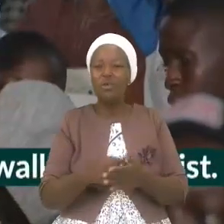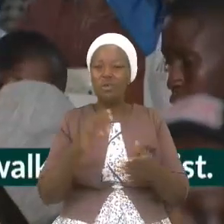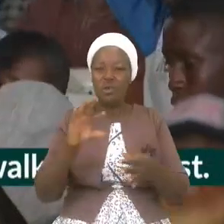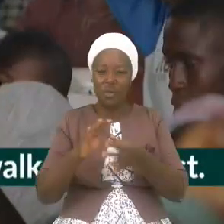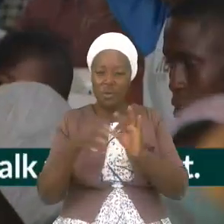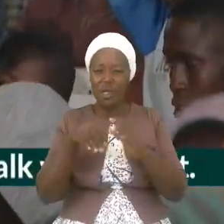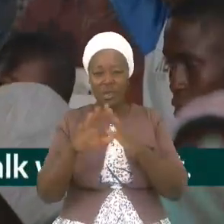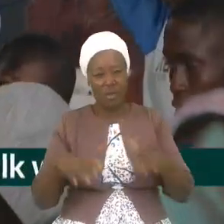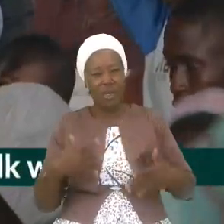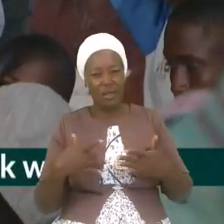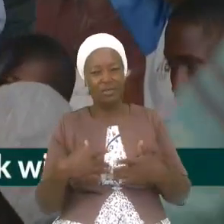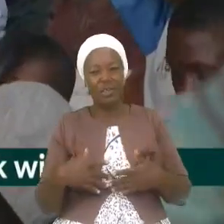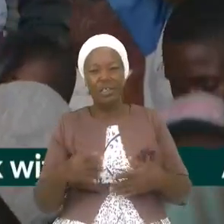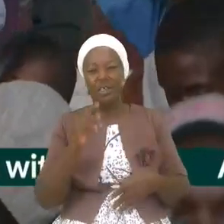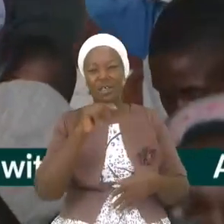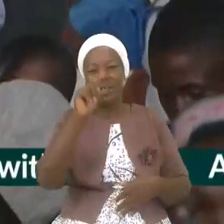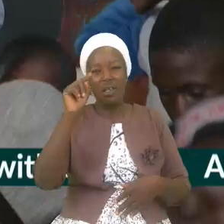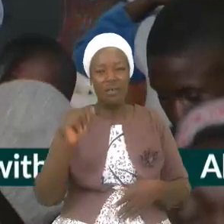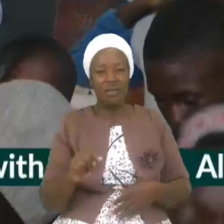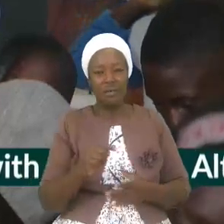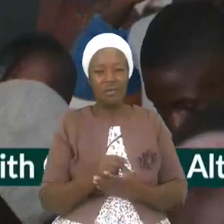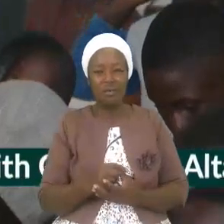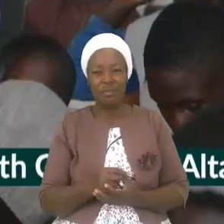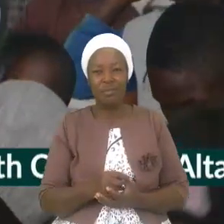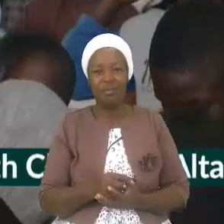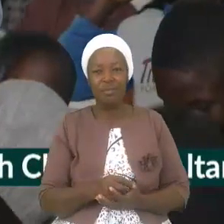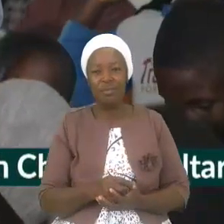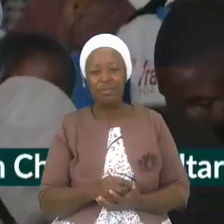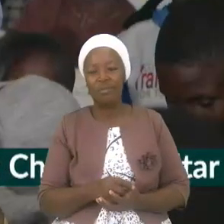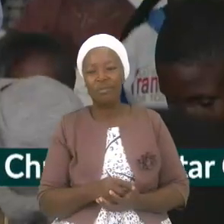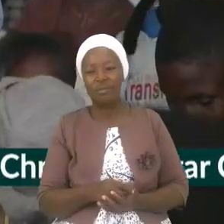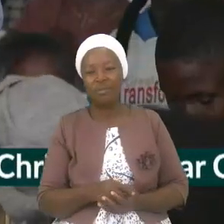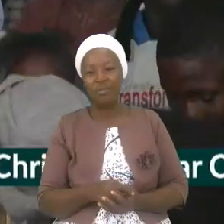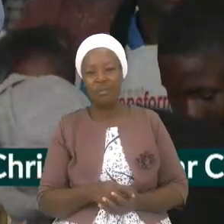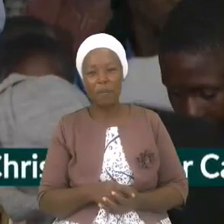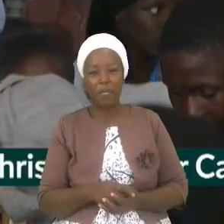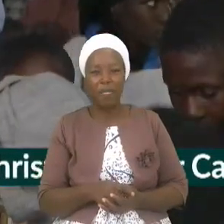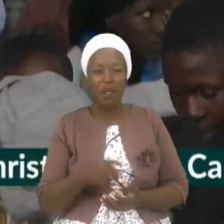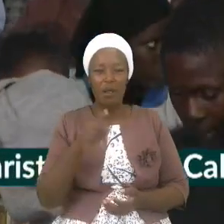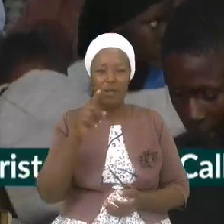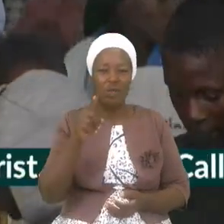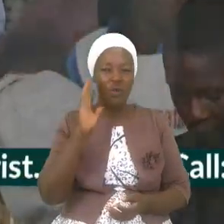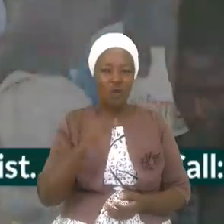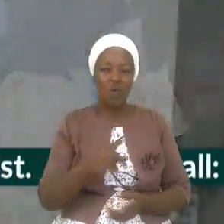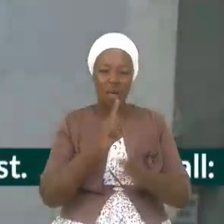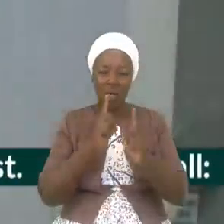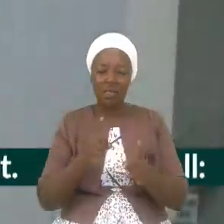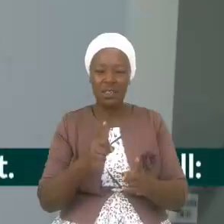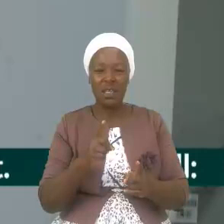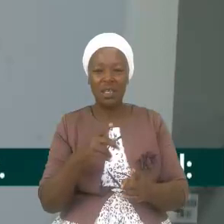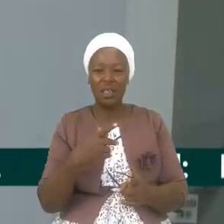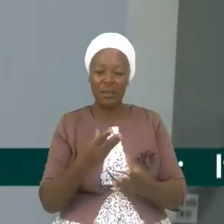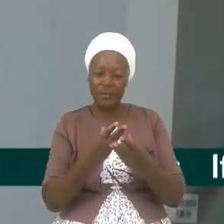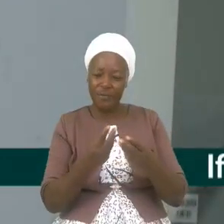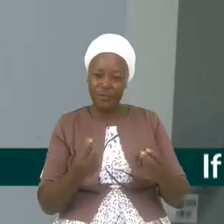you'll attend to the few questions that have been asked of you so that we can help you further.